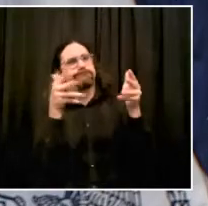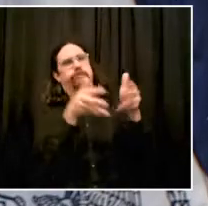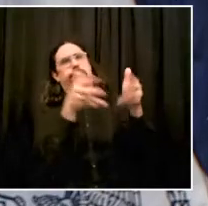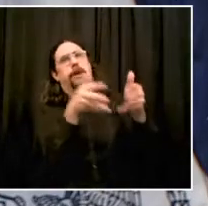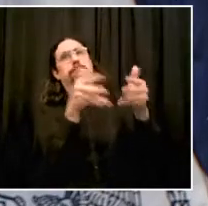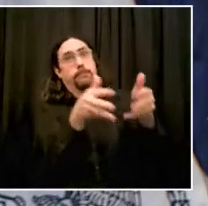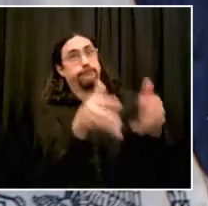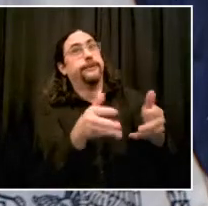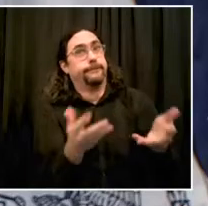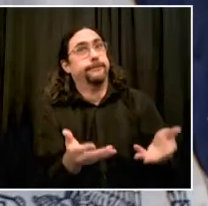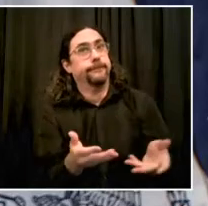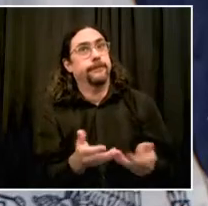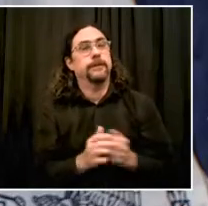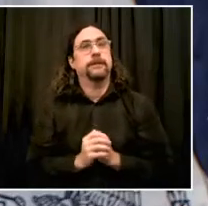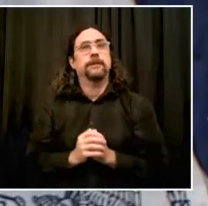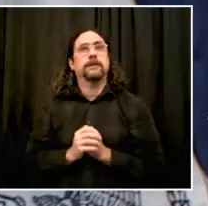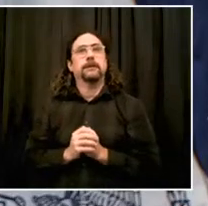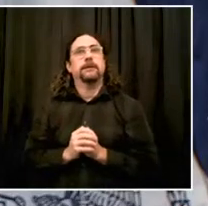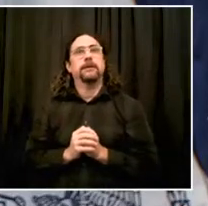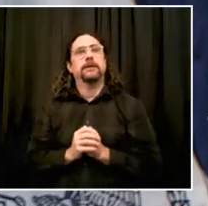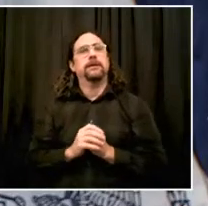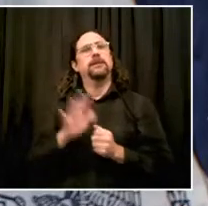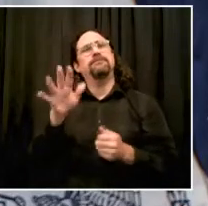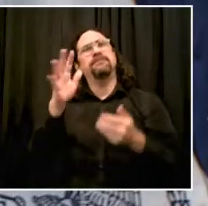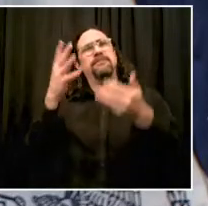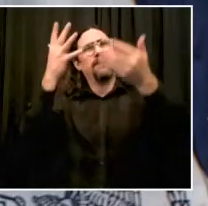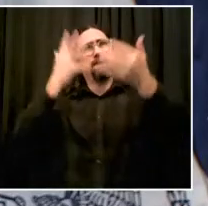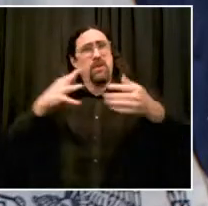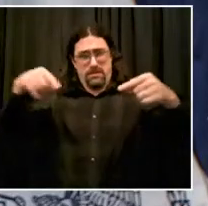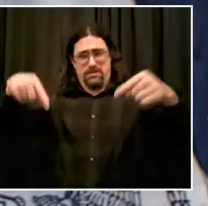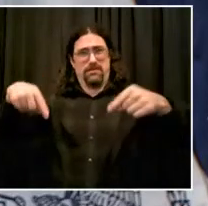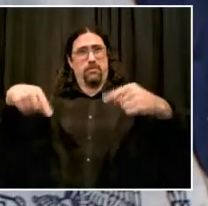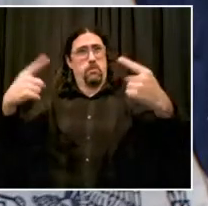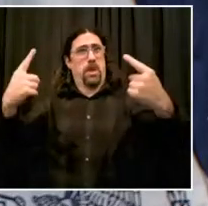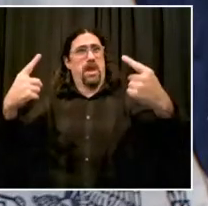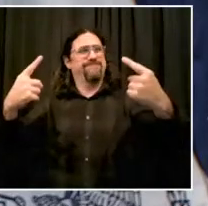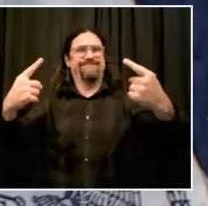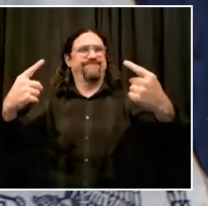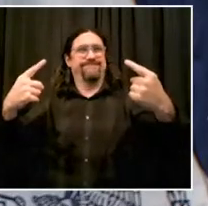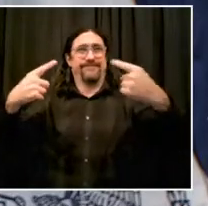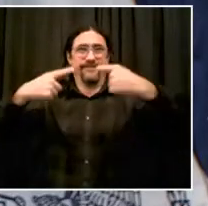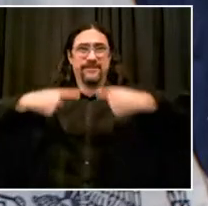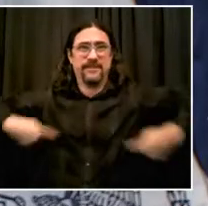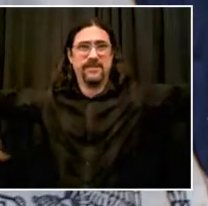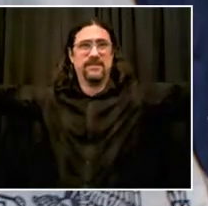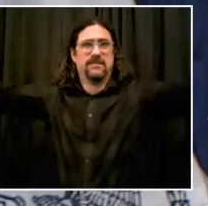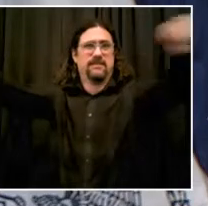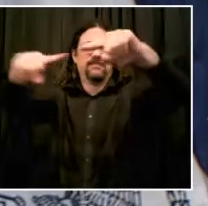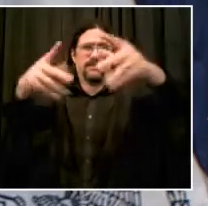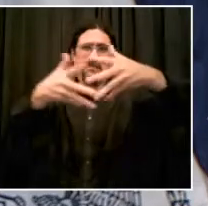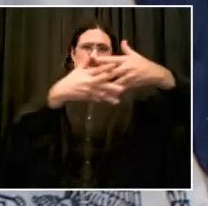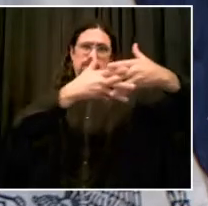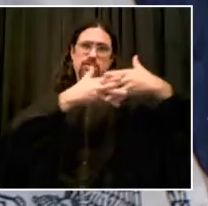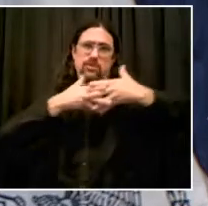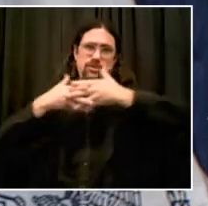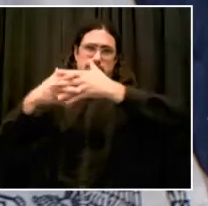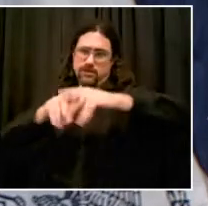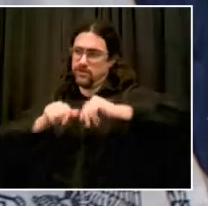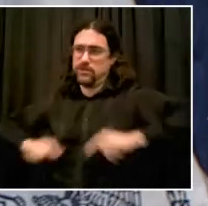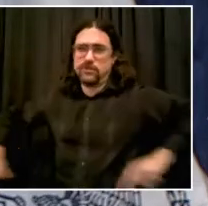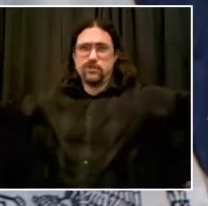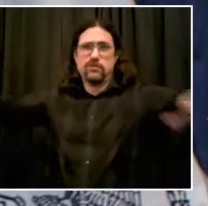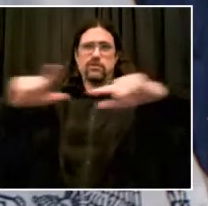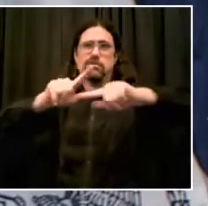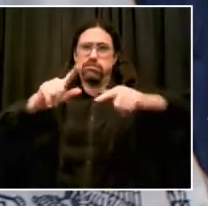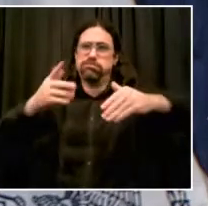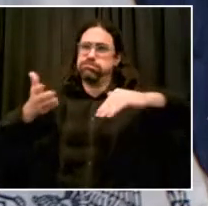coronavirus. But what I know is the NYPD has the capacity to address it. The strategies are being implemented more every day. The community is